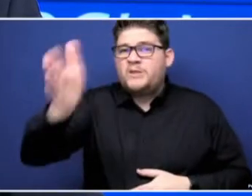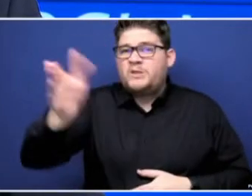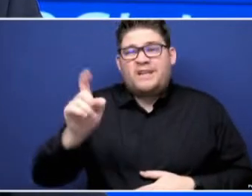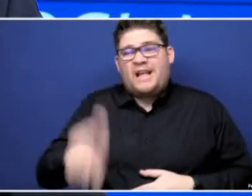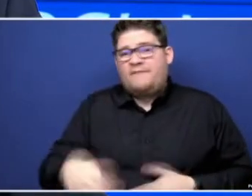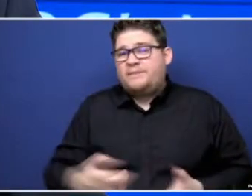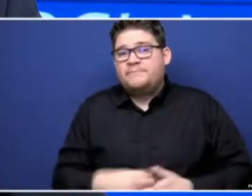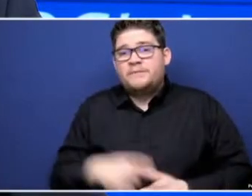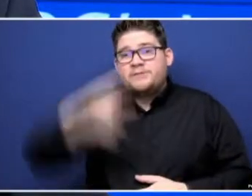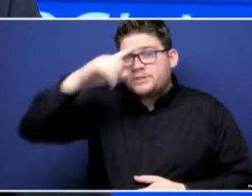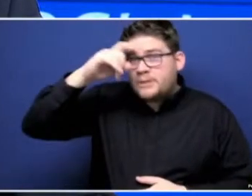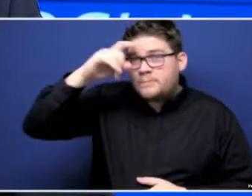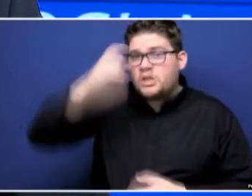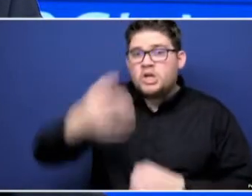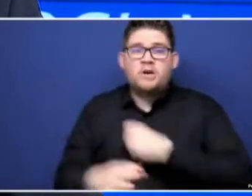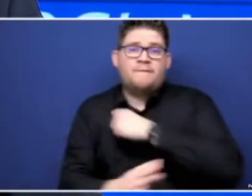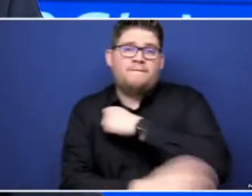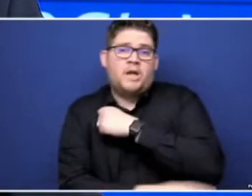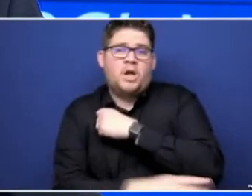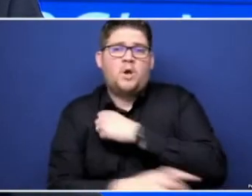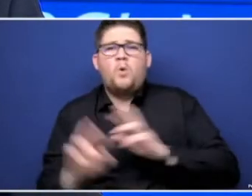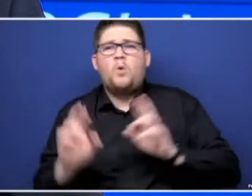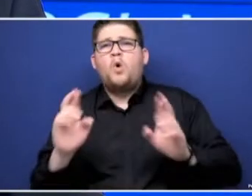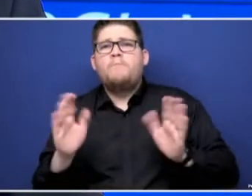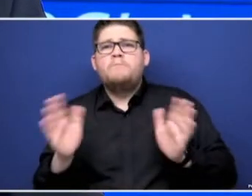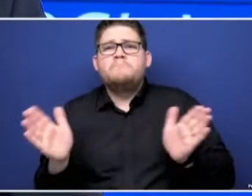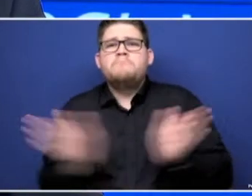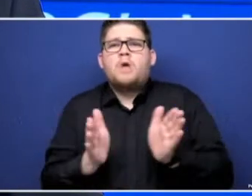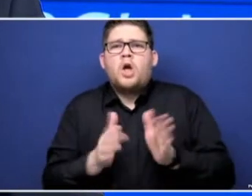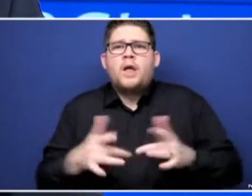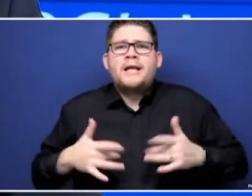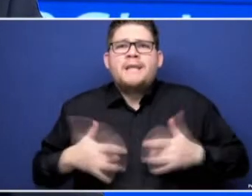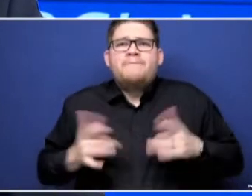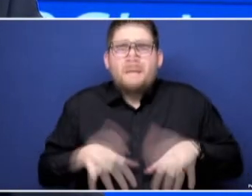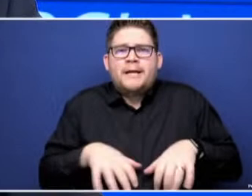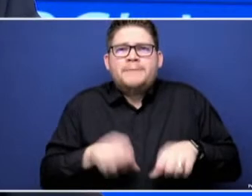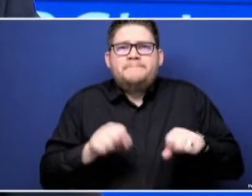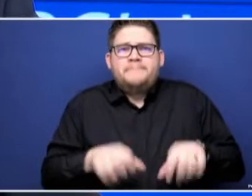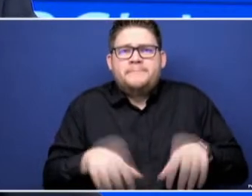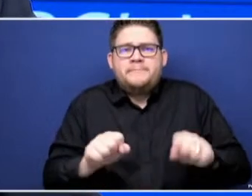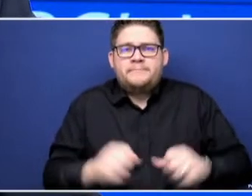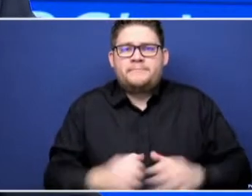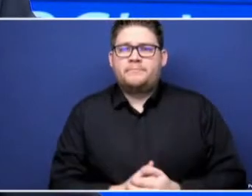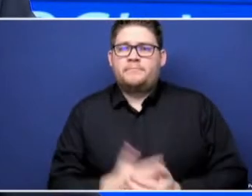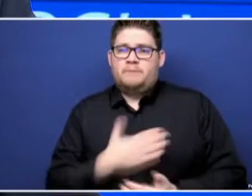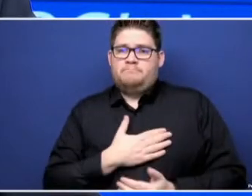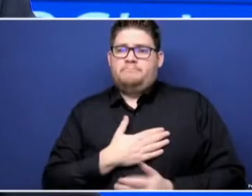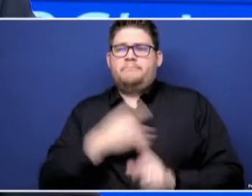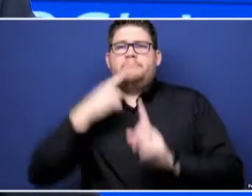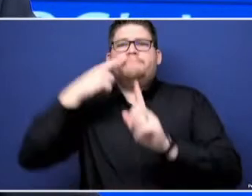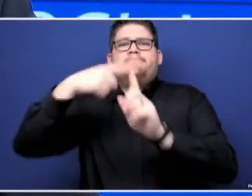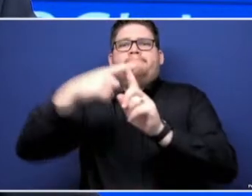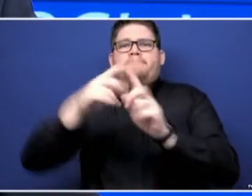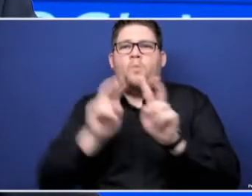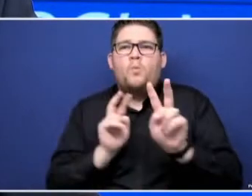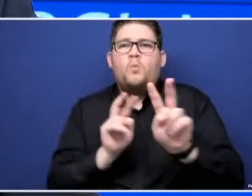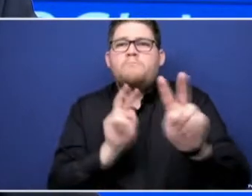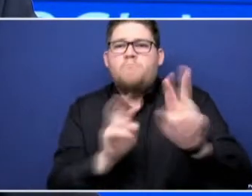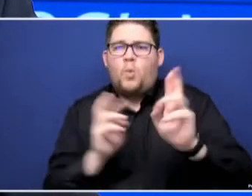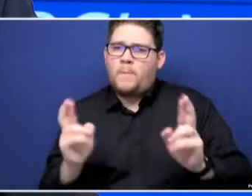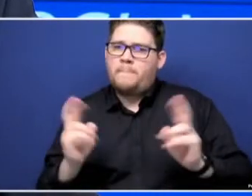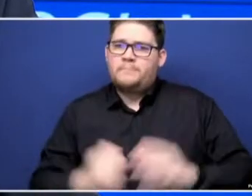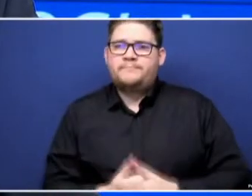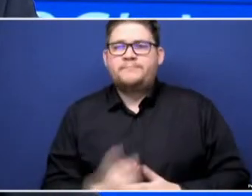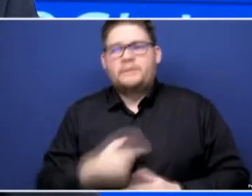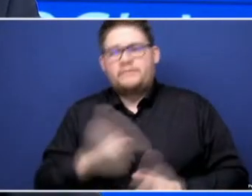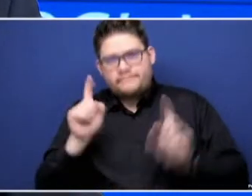discourage entrepreneurship. It's there to protect people. And I think, again, most British Columbians understand that. We want to get out of this just as